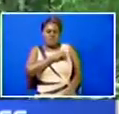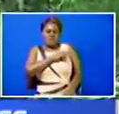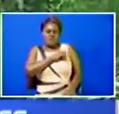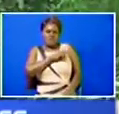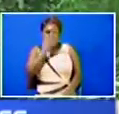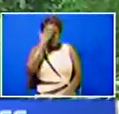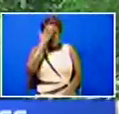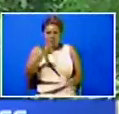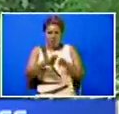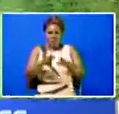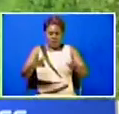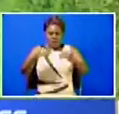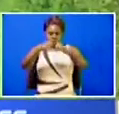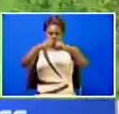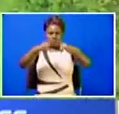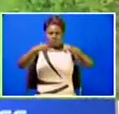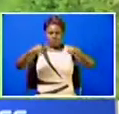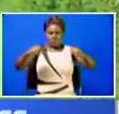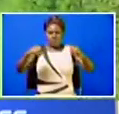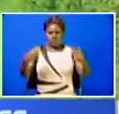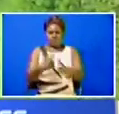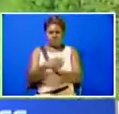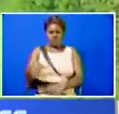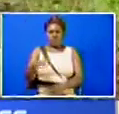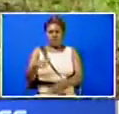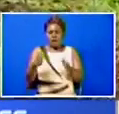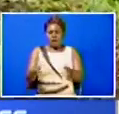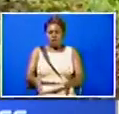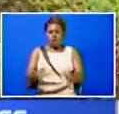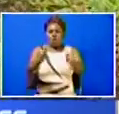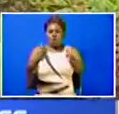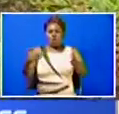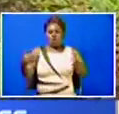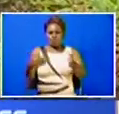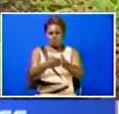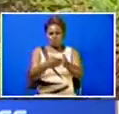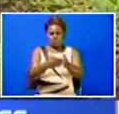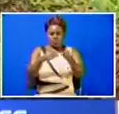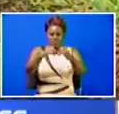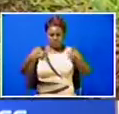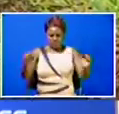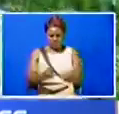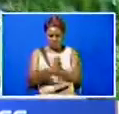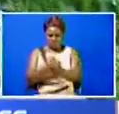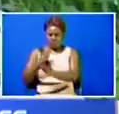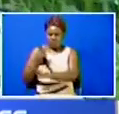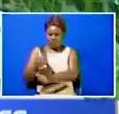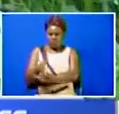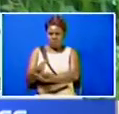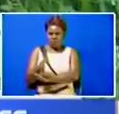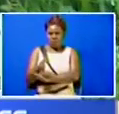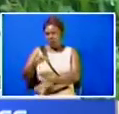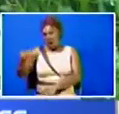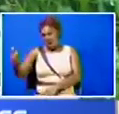tectonic plates have already shifted at Kalwal area, rendering the route that connects Kalwal to Turesha impassable. Hatuna